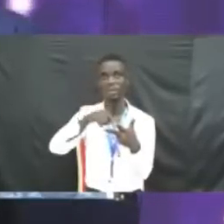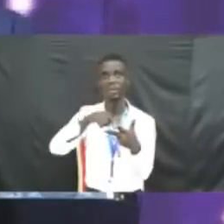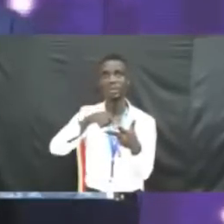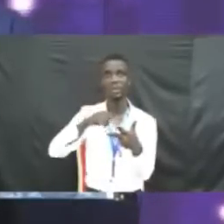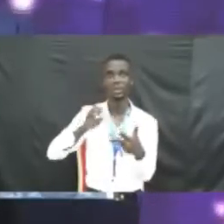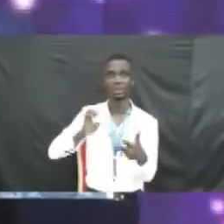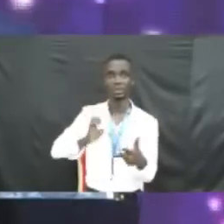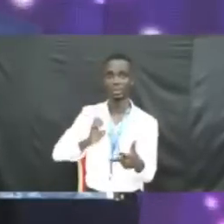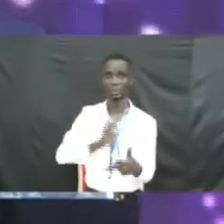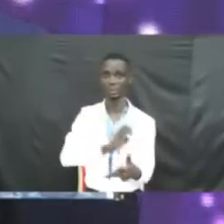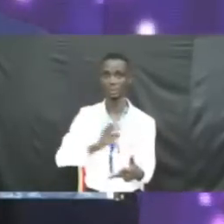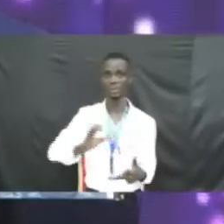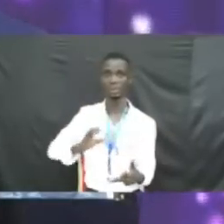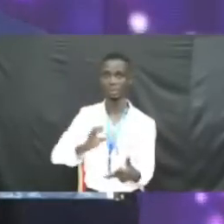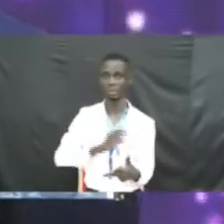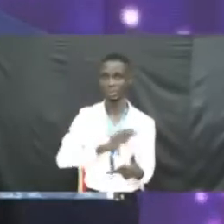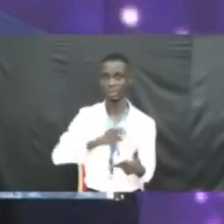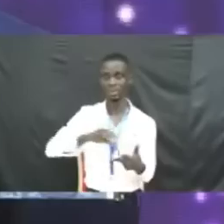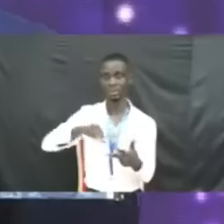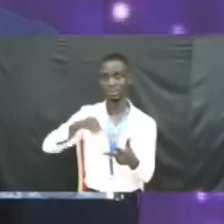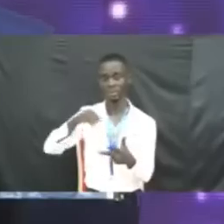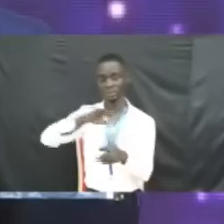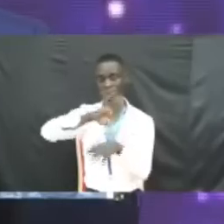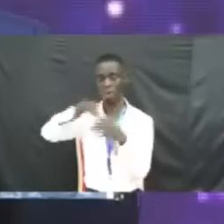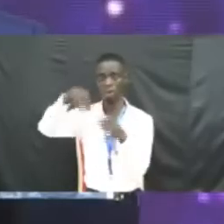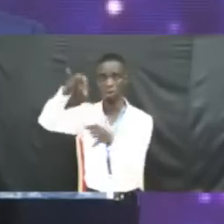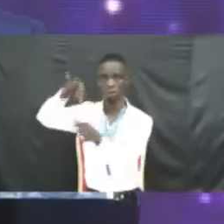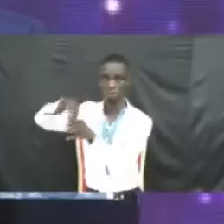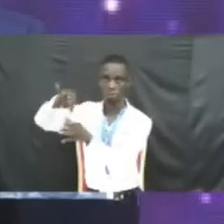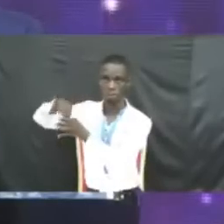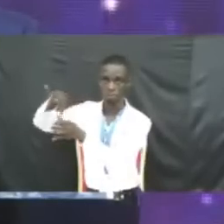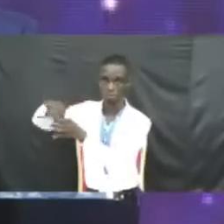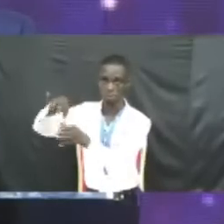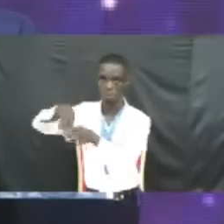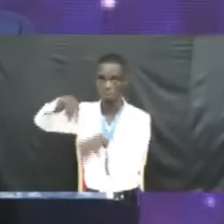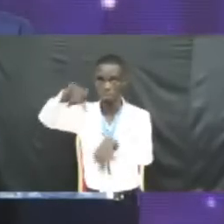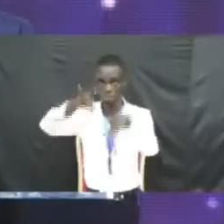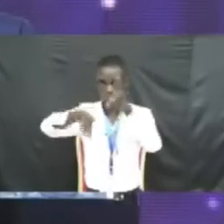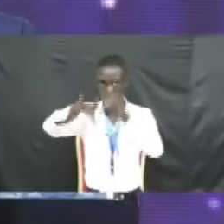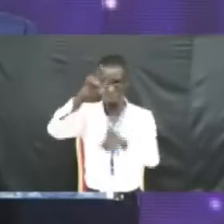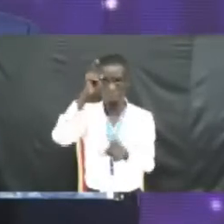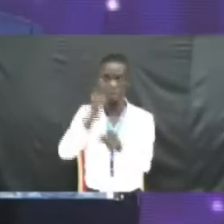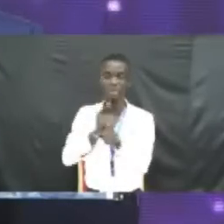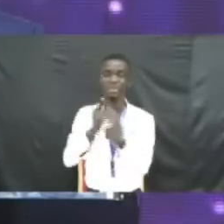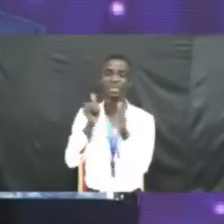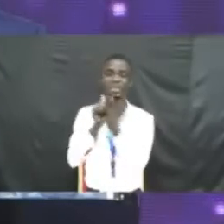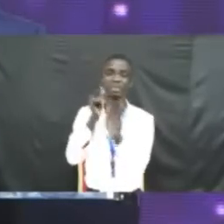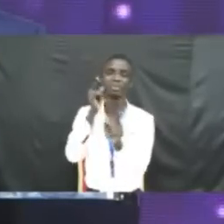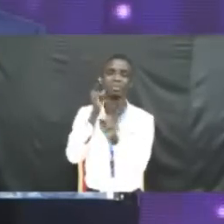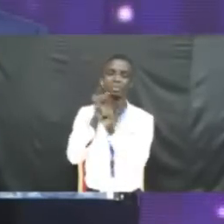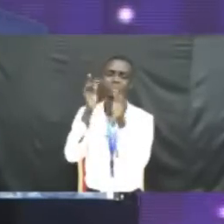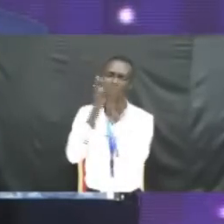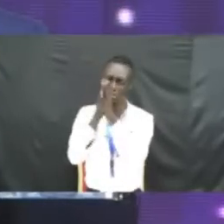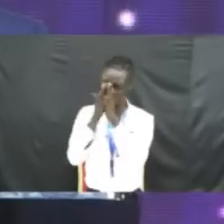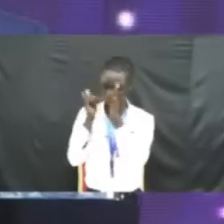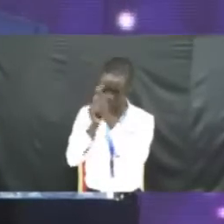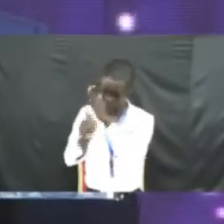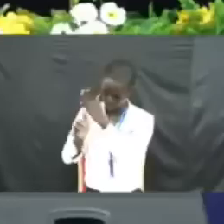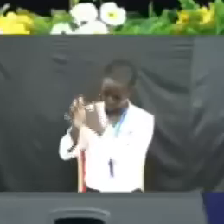shall lead us in selecting the right people just as he has done with the people of old.